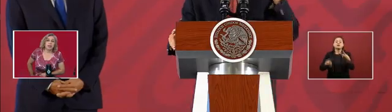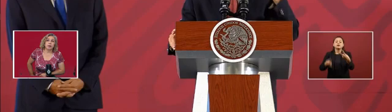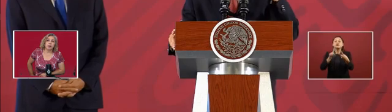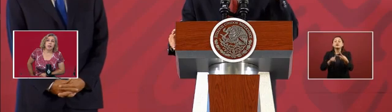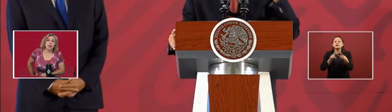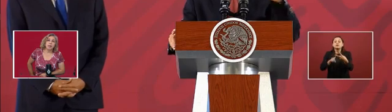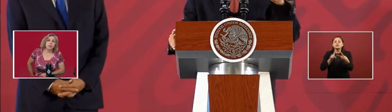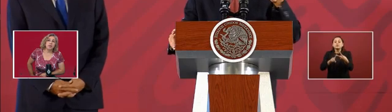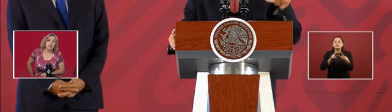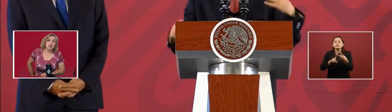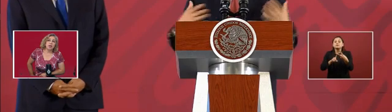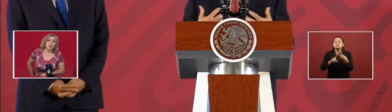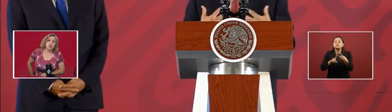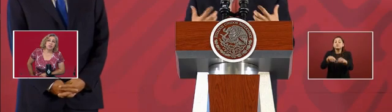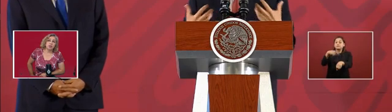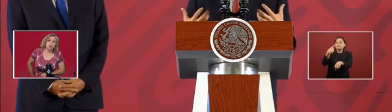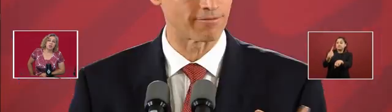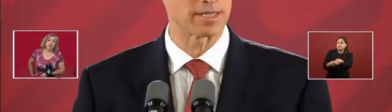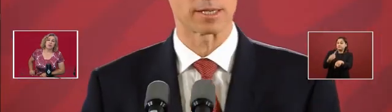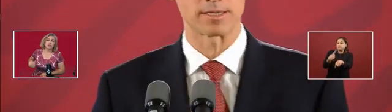into perspective.